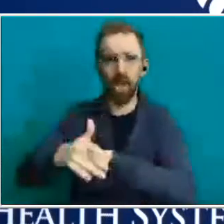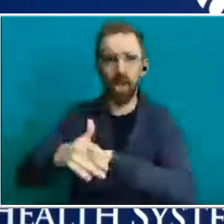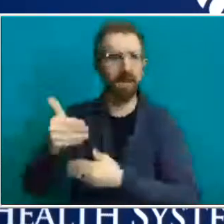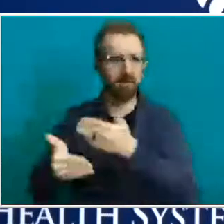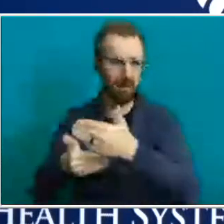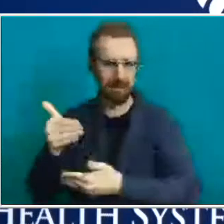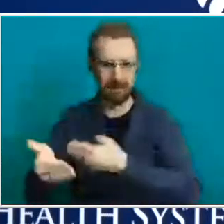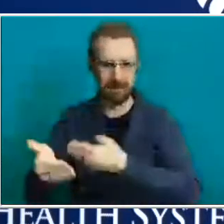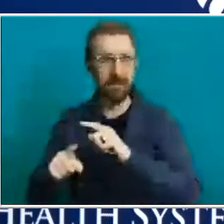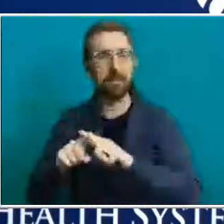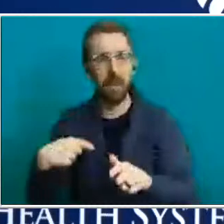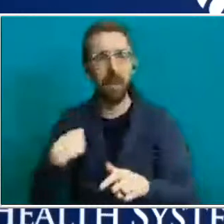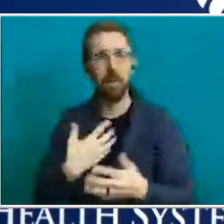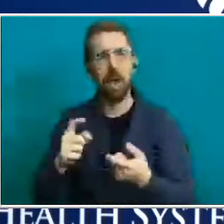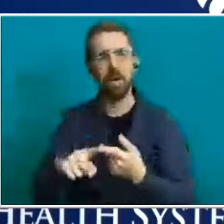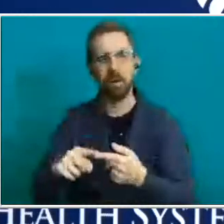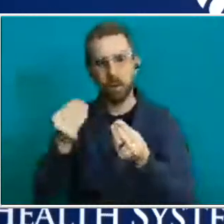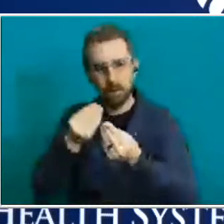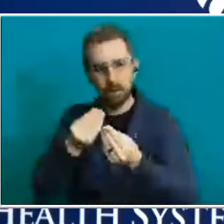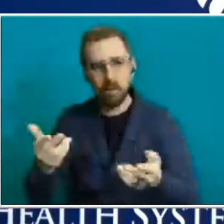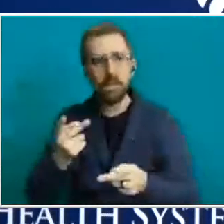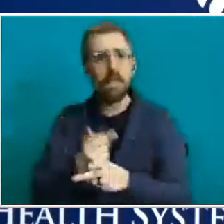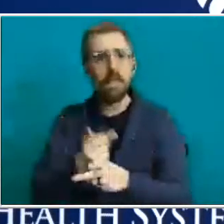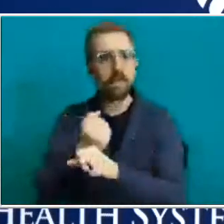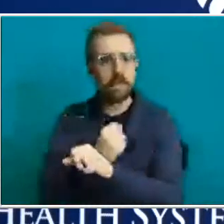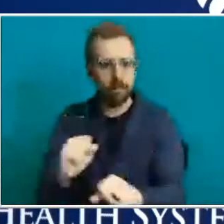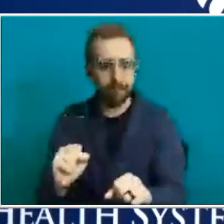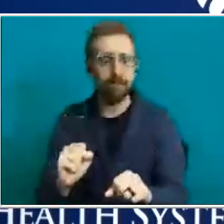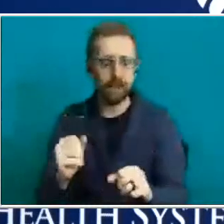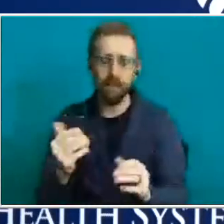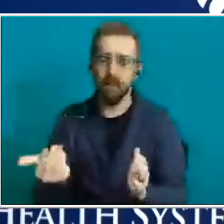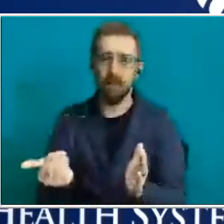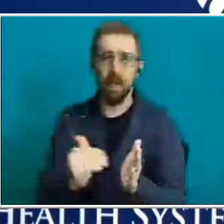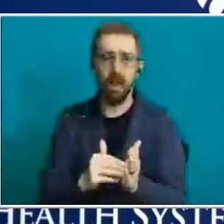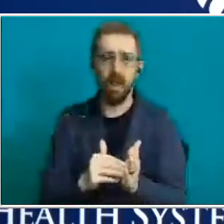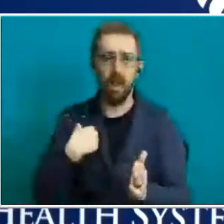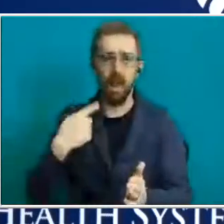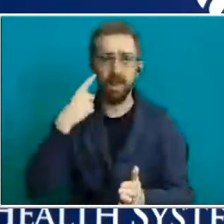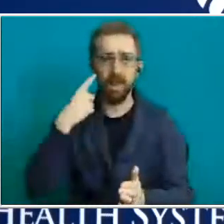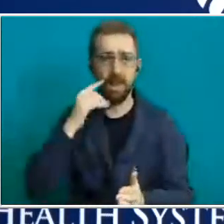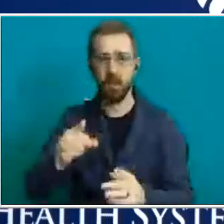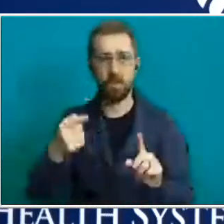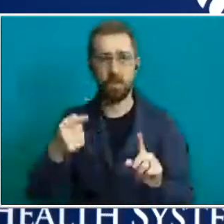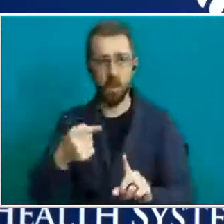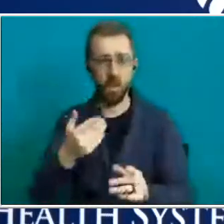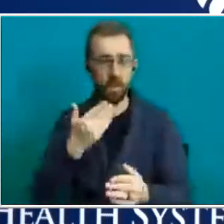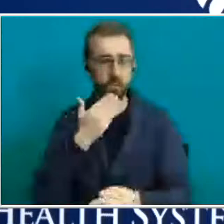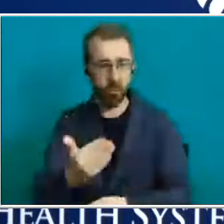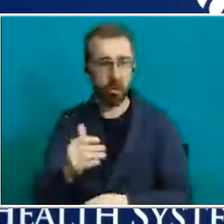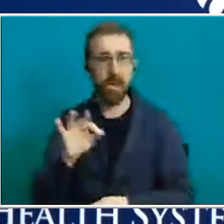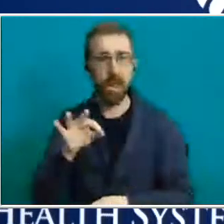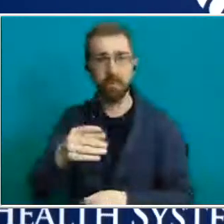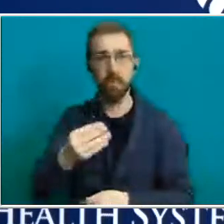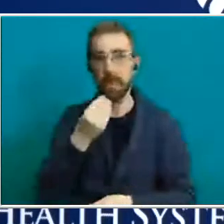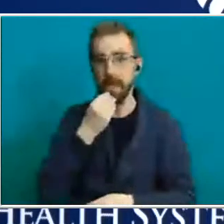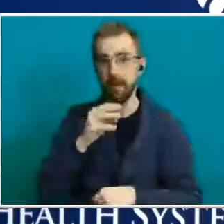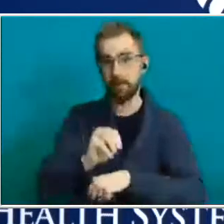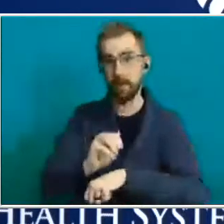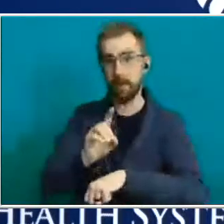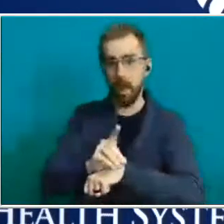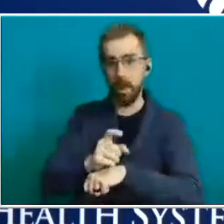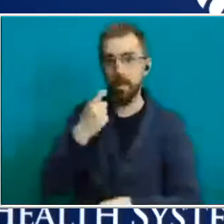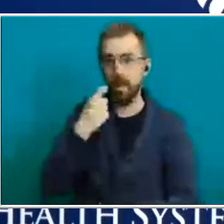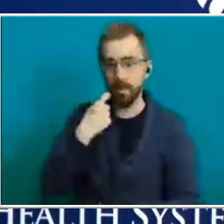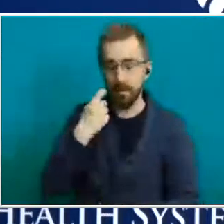just wanted to keep people safe. So again, I think your point is very good. If you did eat at McDonald's, having any